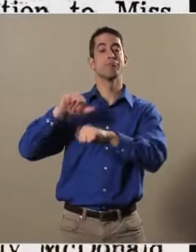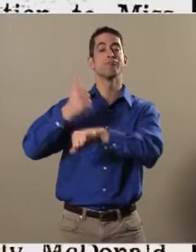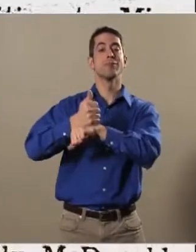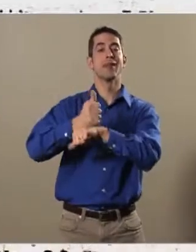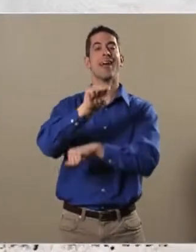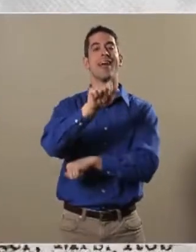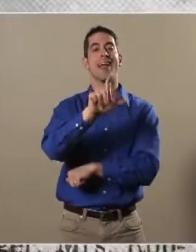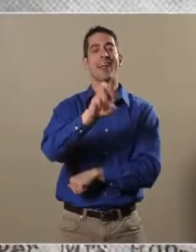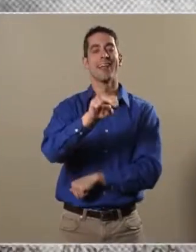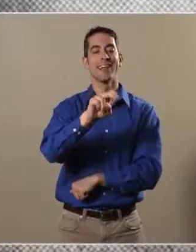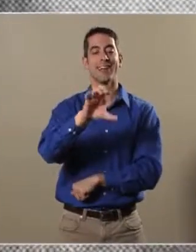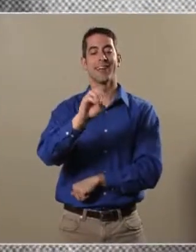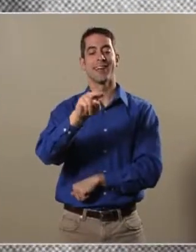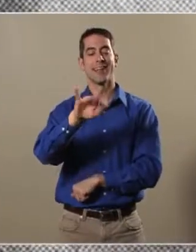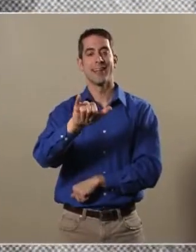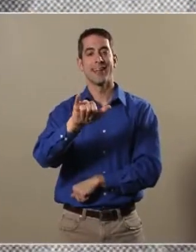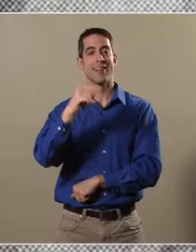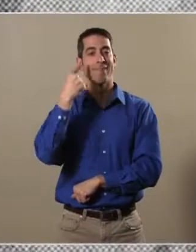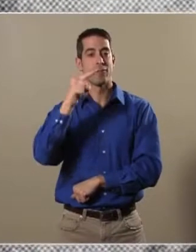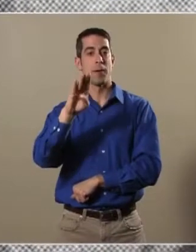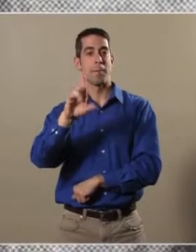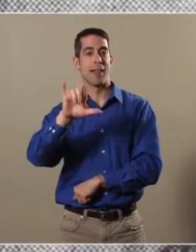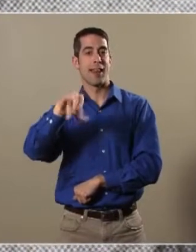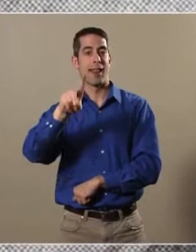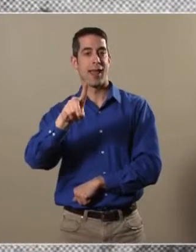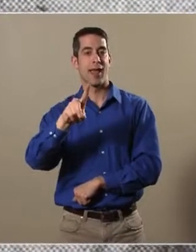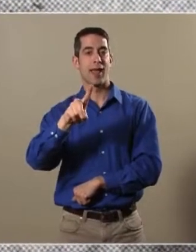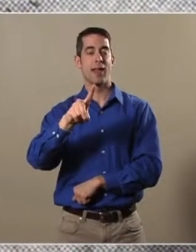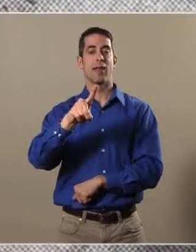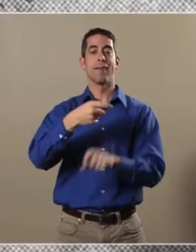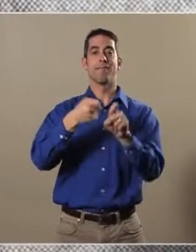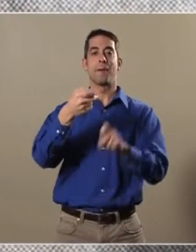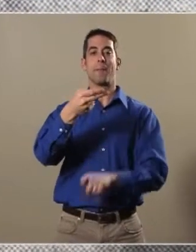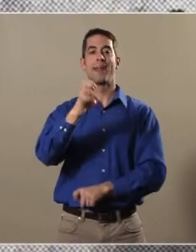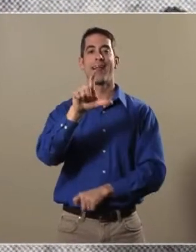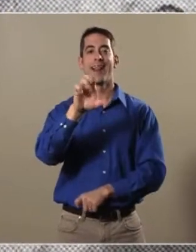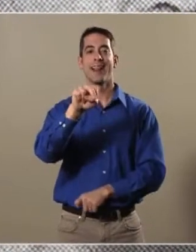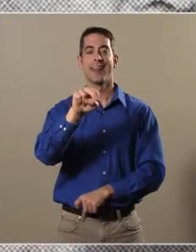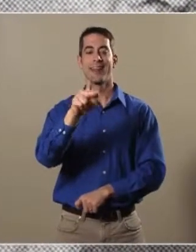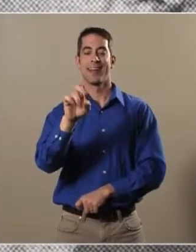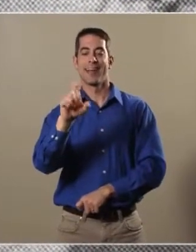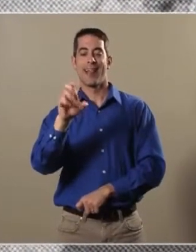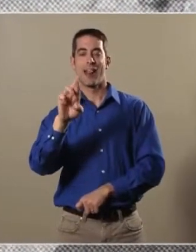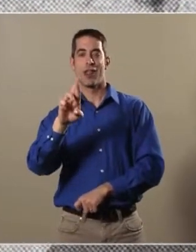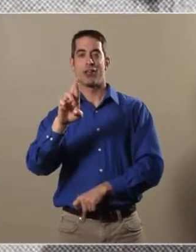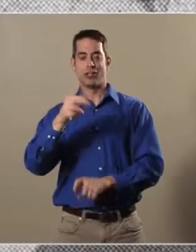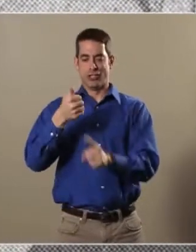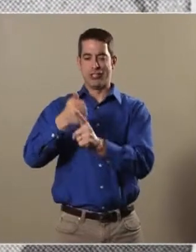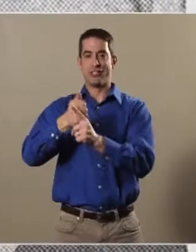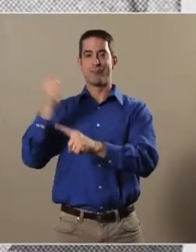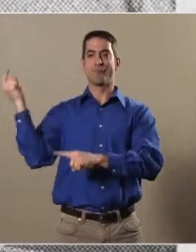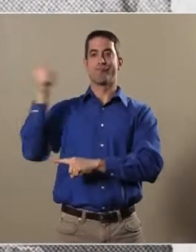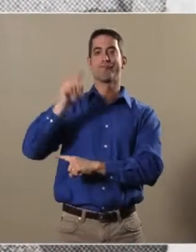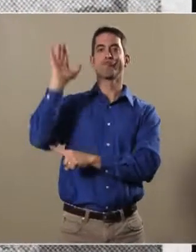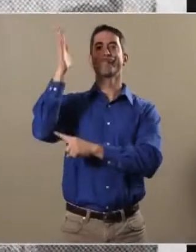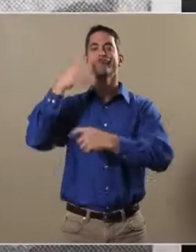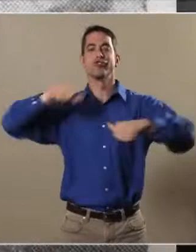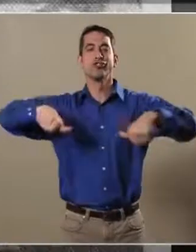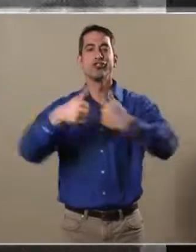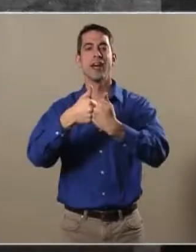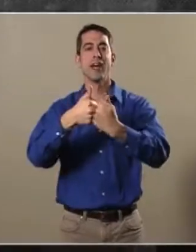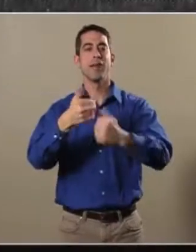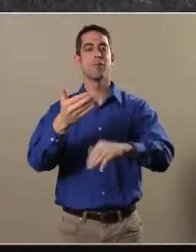1950 in response to a challenge by Helen Keller. It initiated programs to include people who are blind in existing